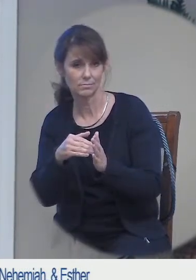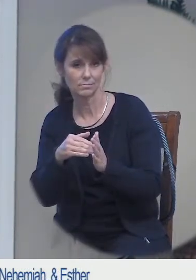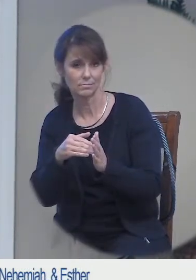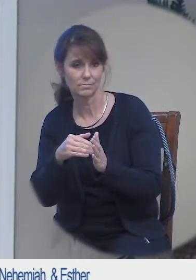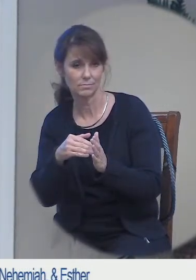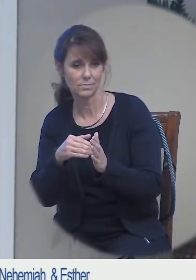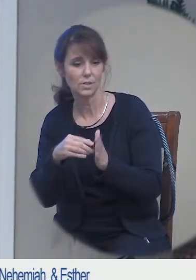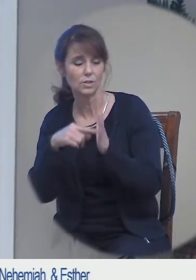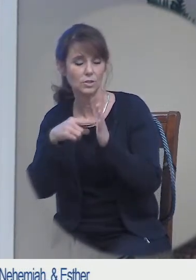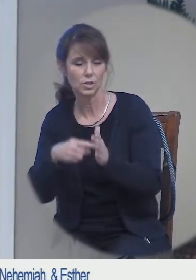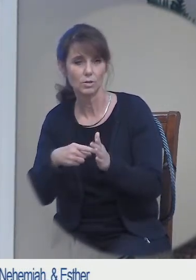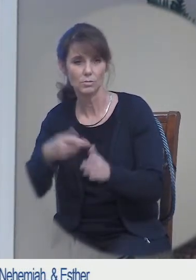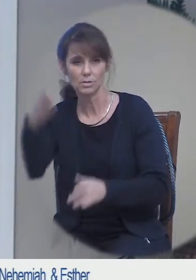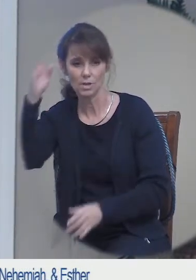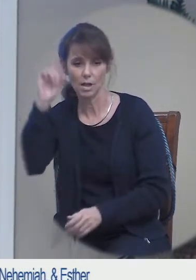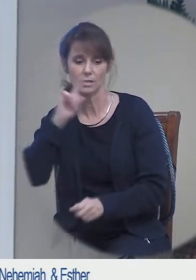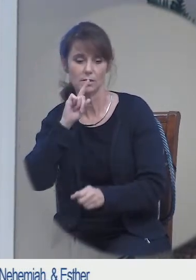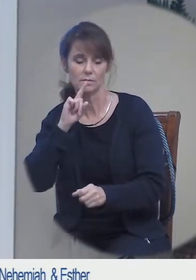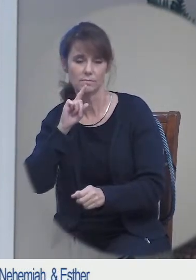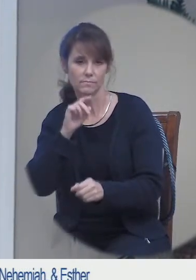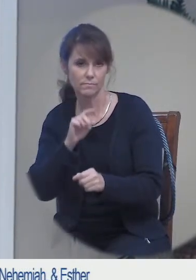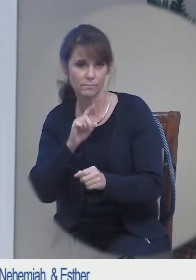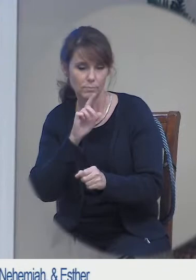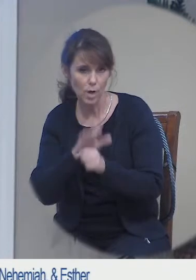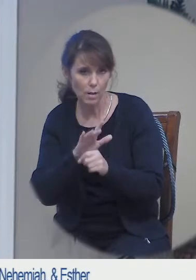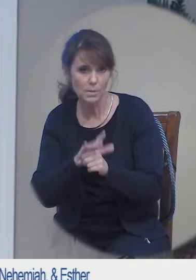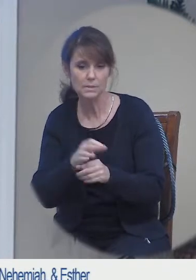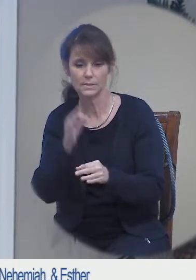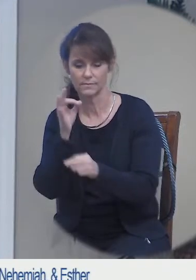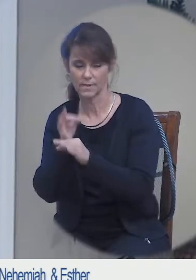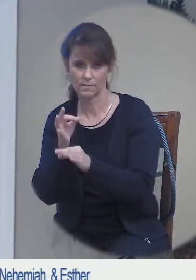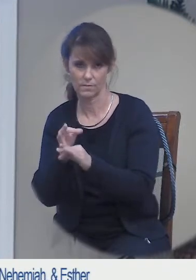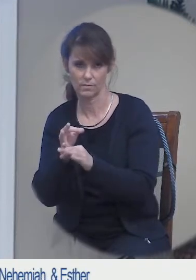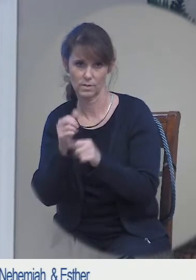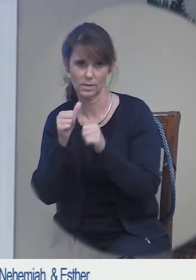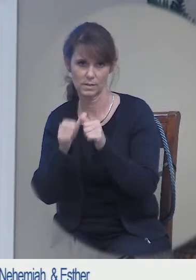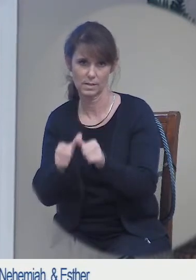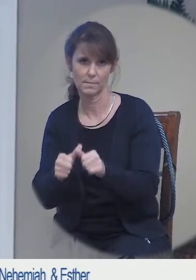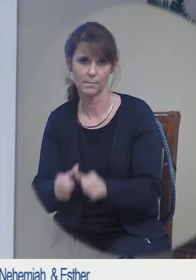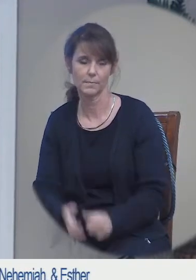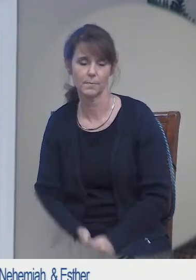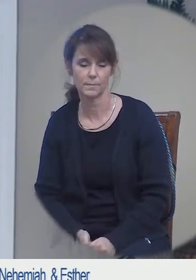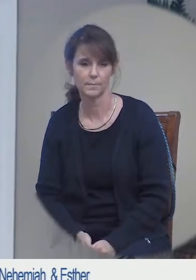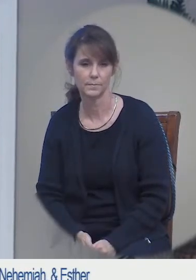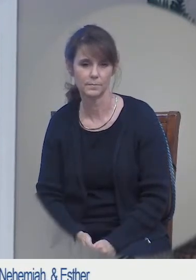Some things about the list that might tell us a little bit, or things that we could look at.